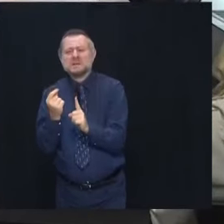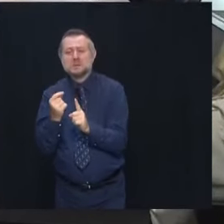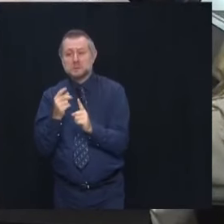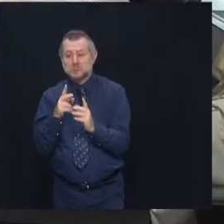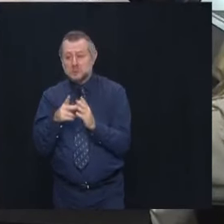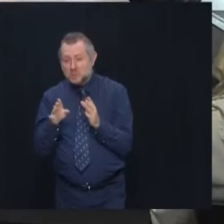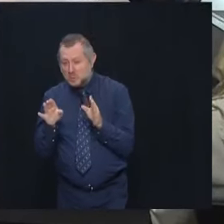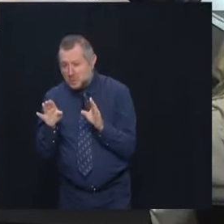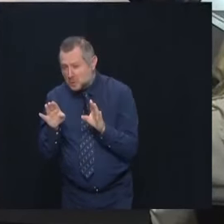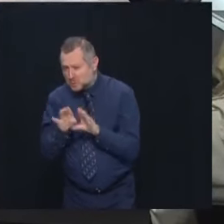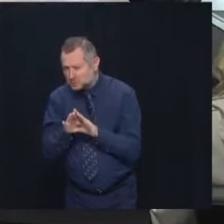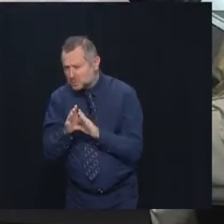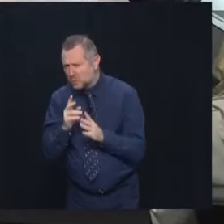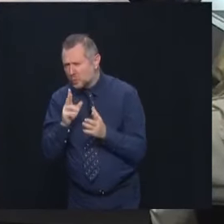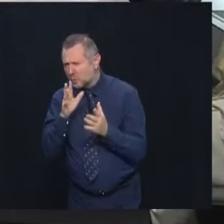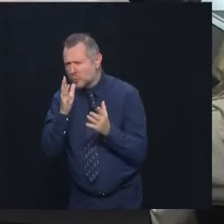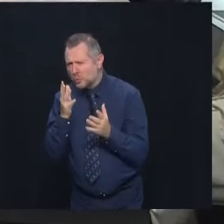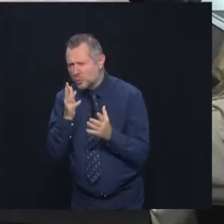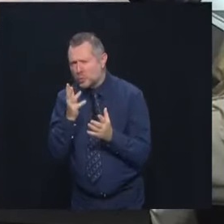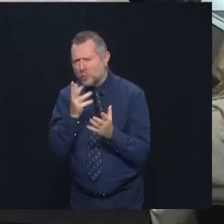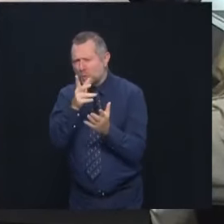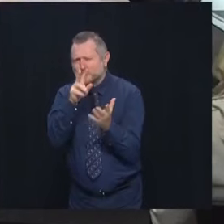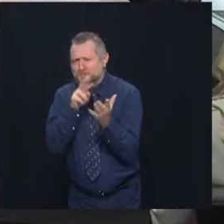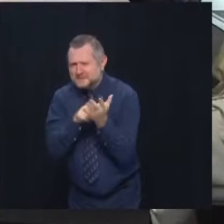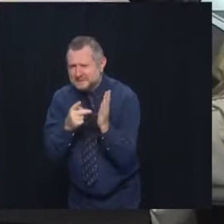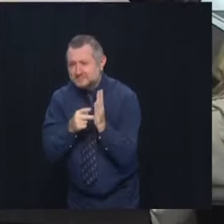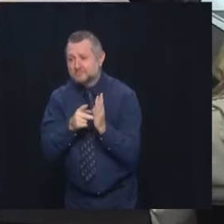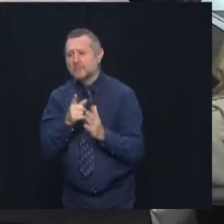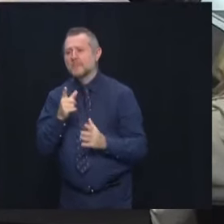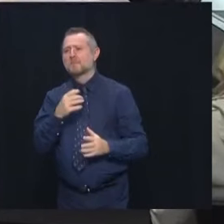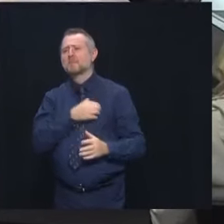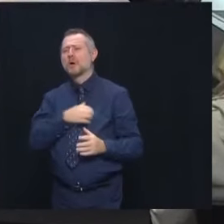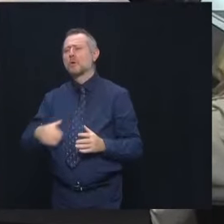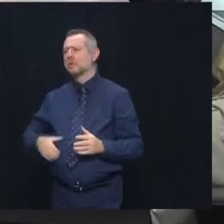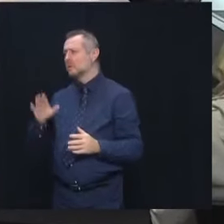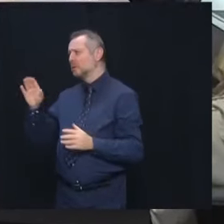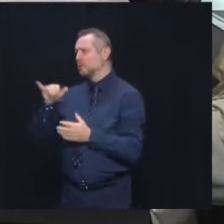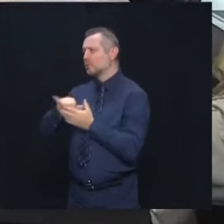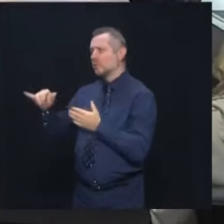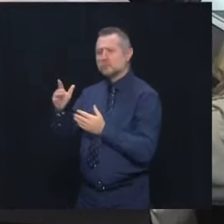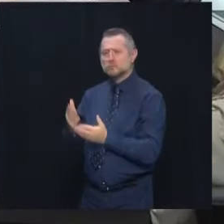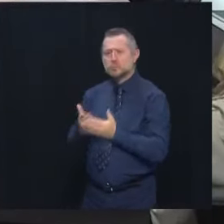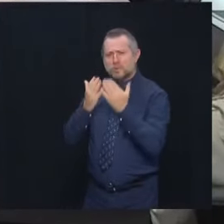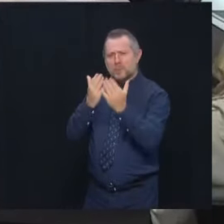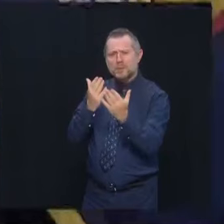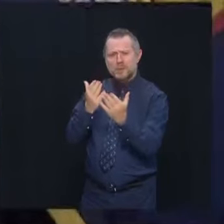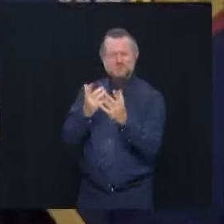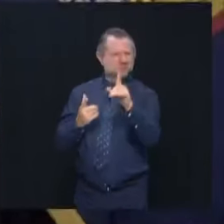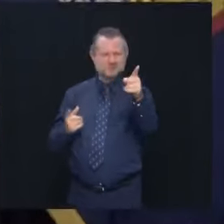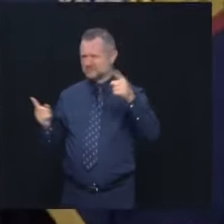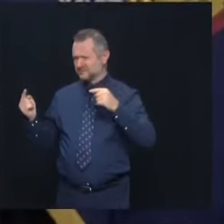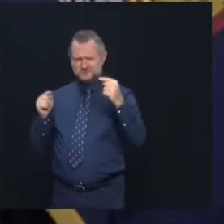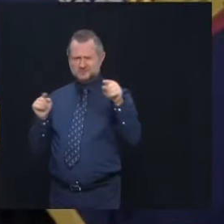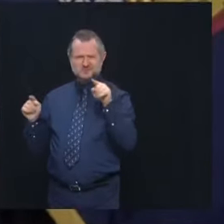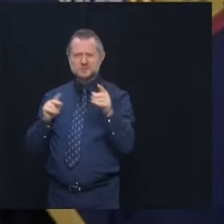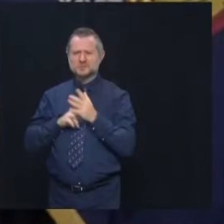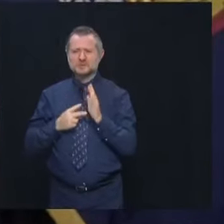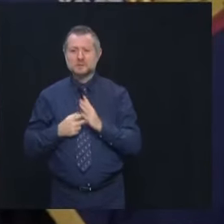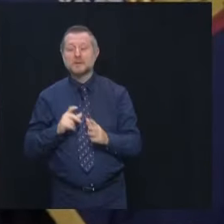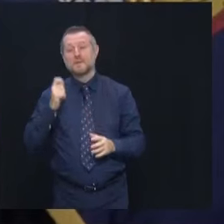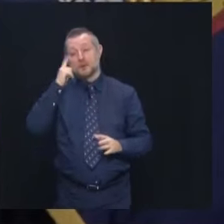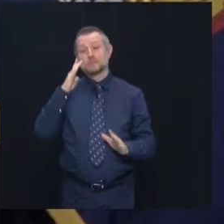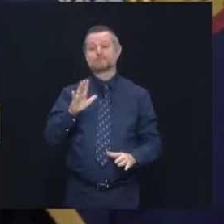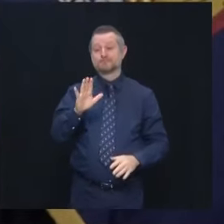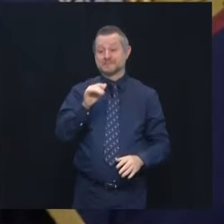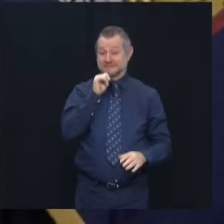closing them? Are you leaning against the mayor's proposal? What exactly are you waiting for on the non-essential businesses? On the